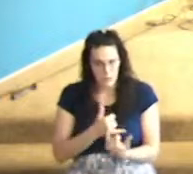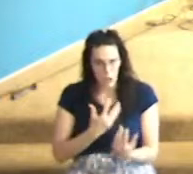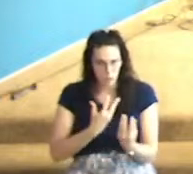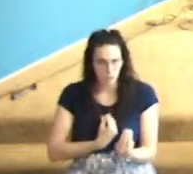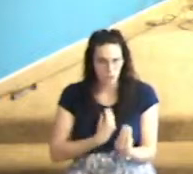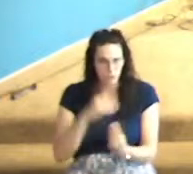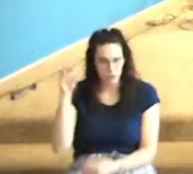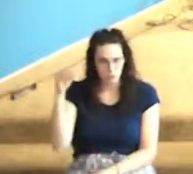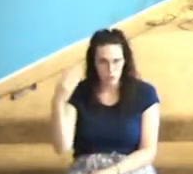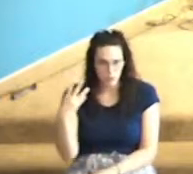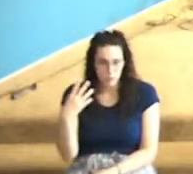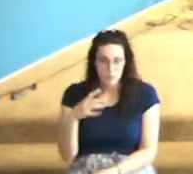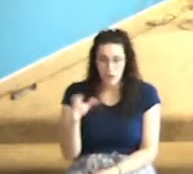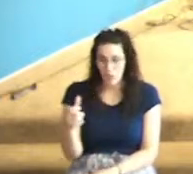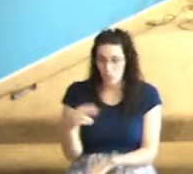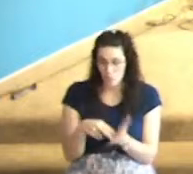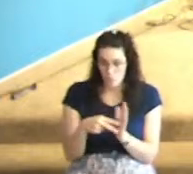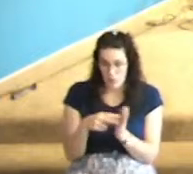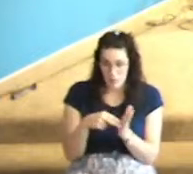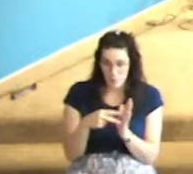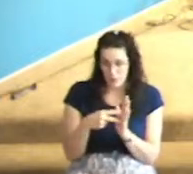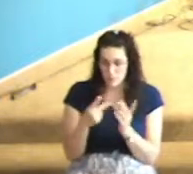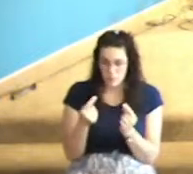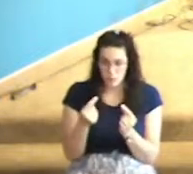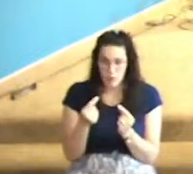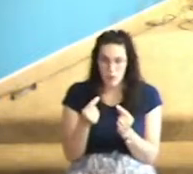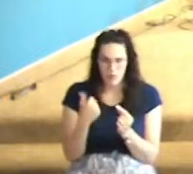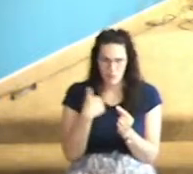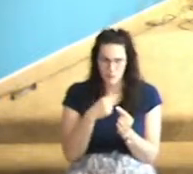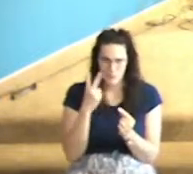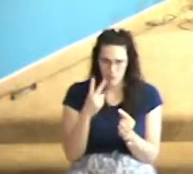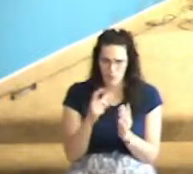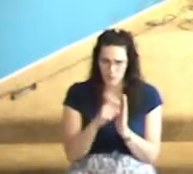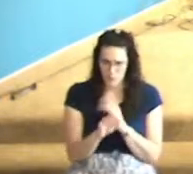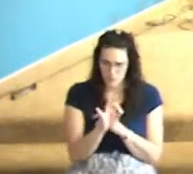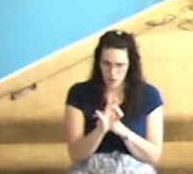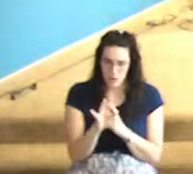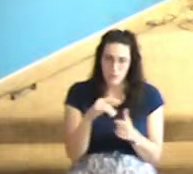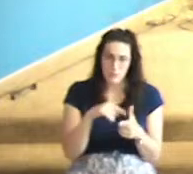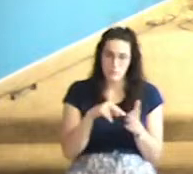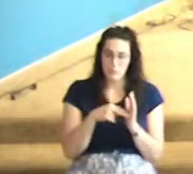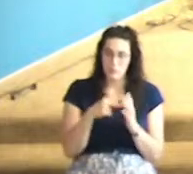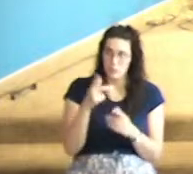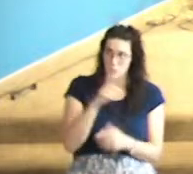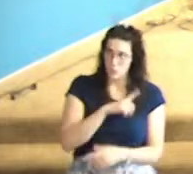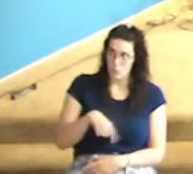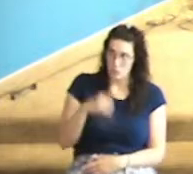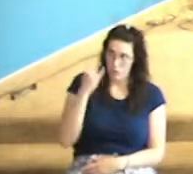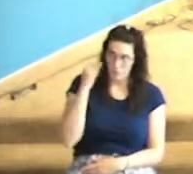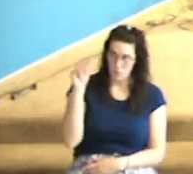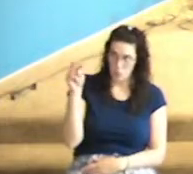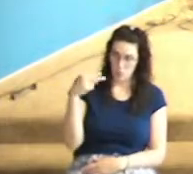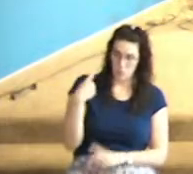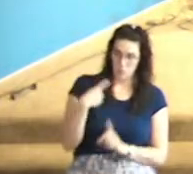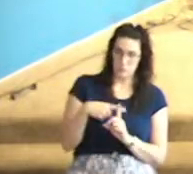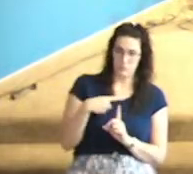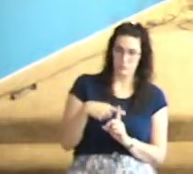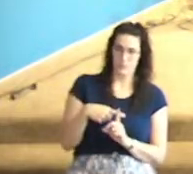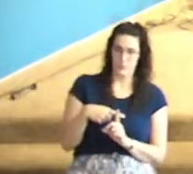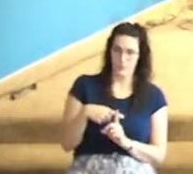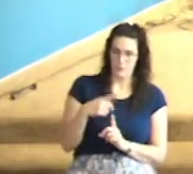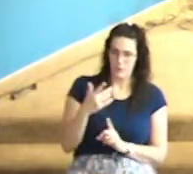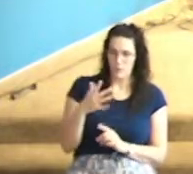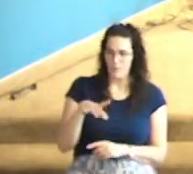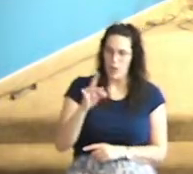that mean? Another way to say it is favor. We saw it there in verse 9. Lord, if I have found favor in your eyes. Sometimes this